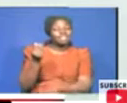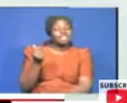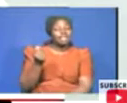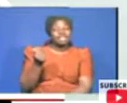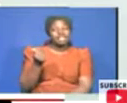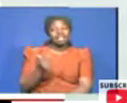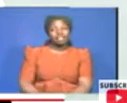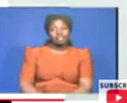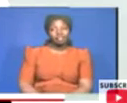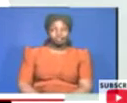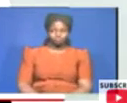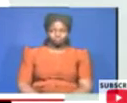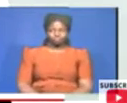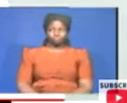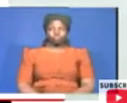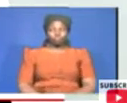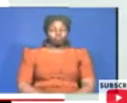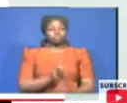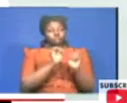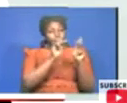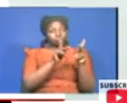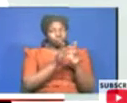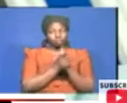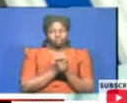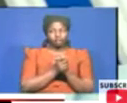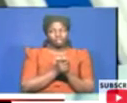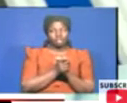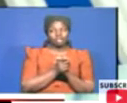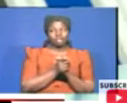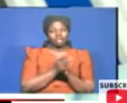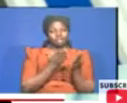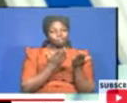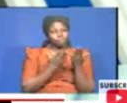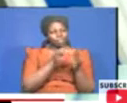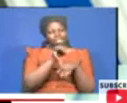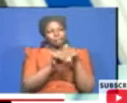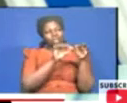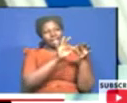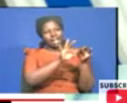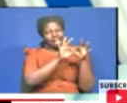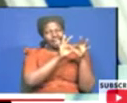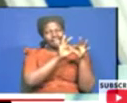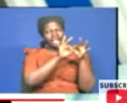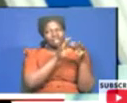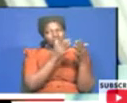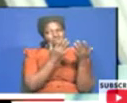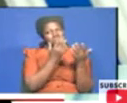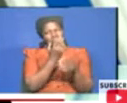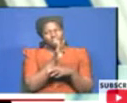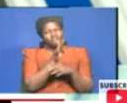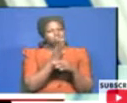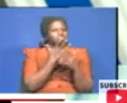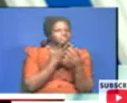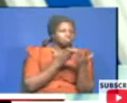to quick money. Oh. Yes. Okay. Mm. It's probably around the culture of instant results, you